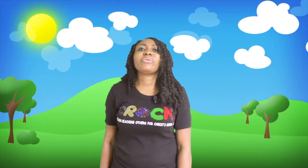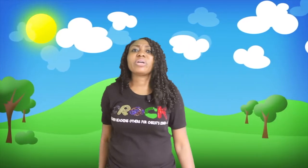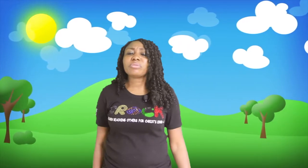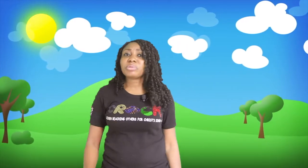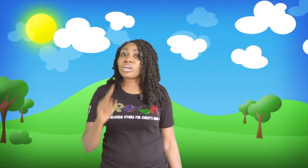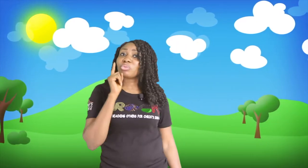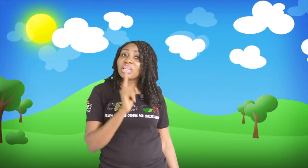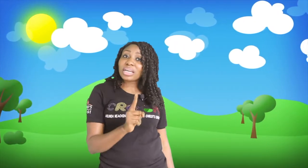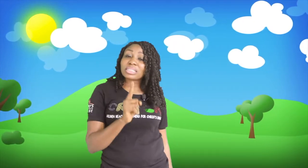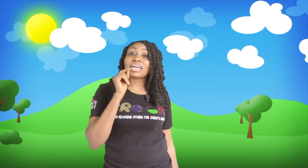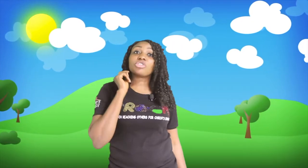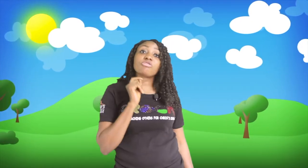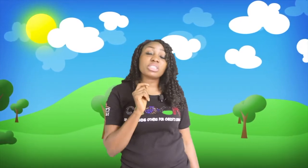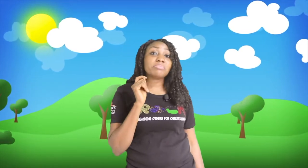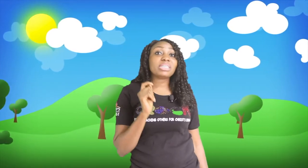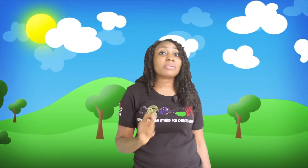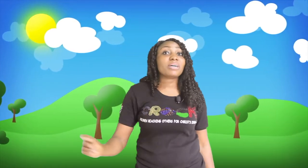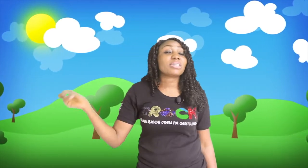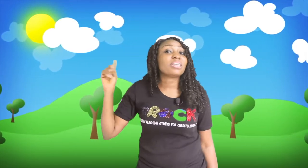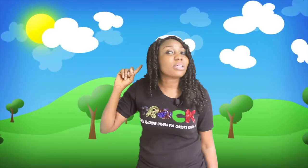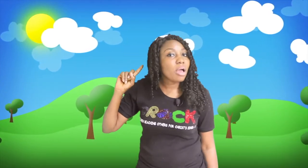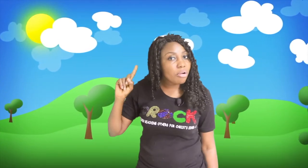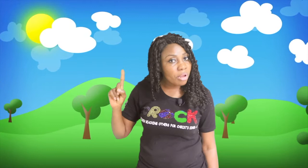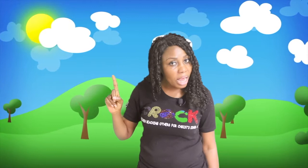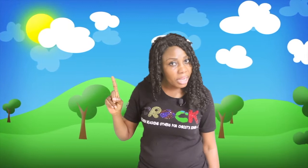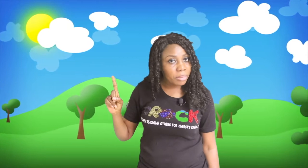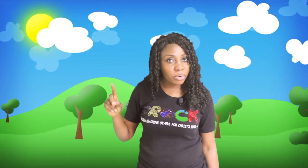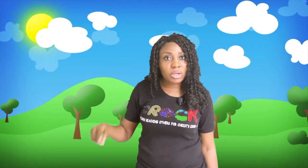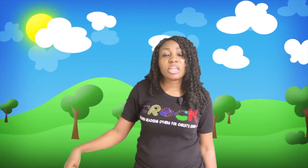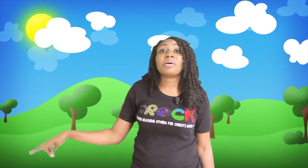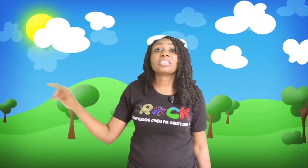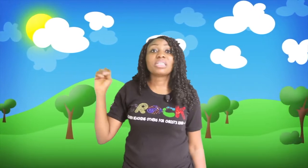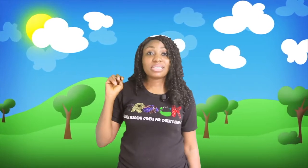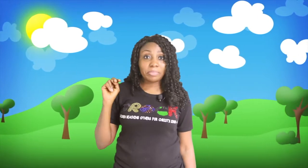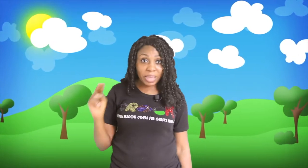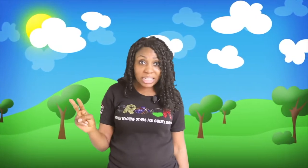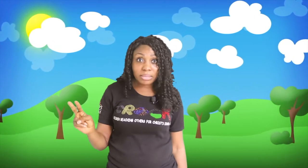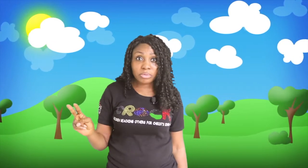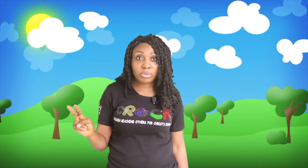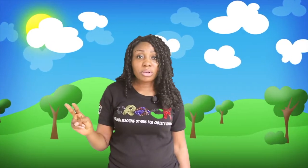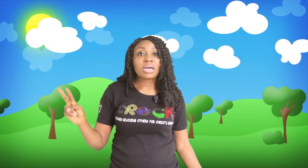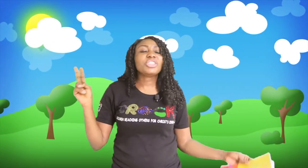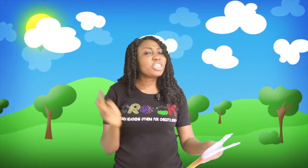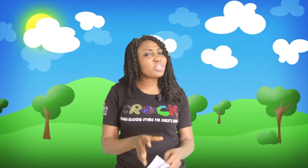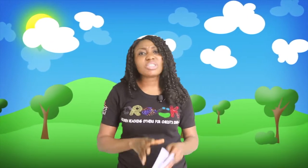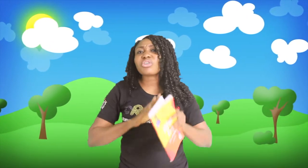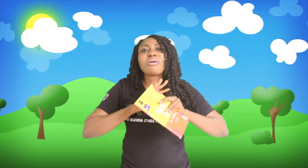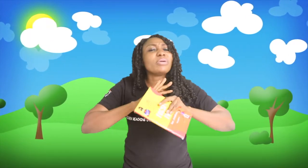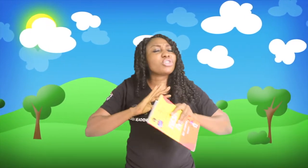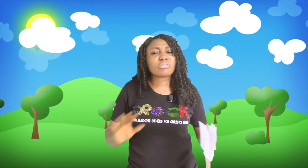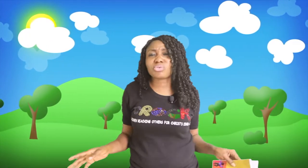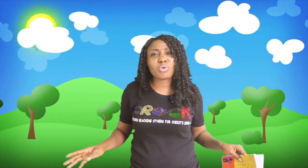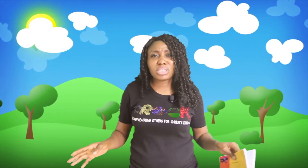Yes, He will, because we learned that trust means the person is reliable, the person is dependable. Jesus